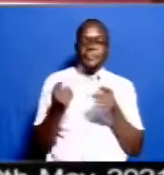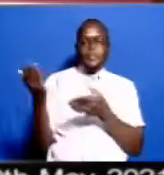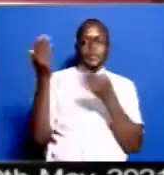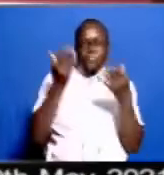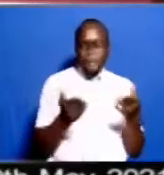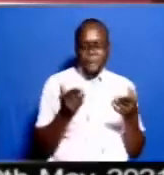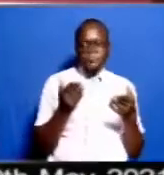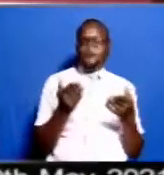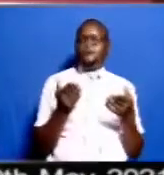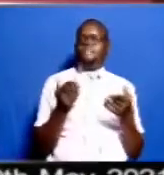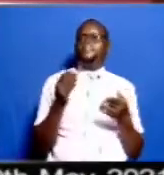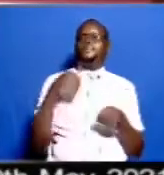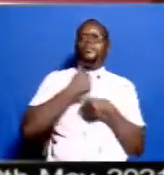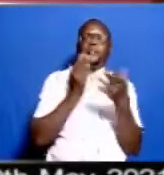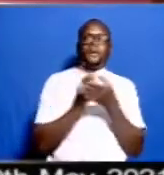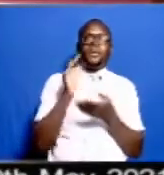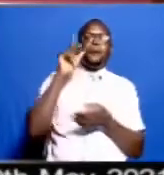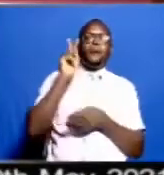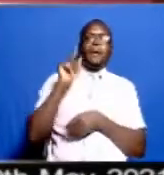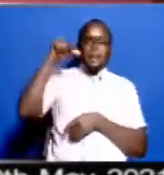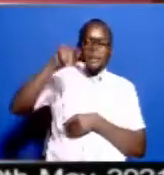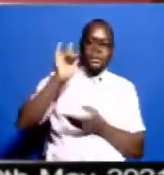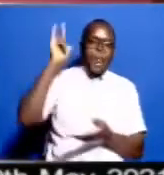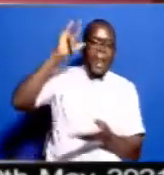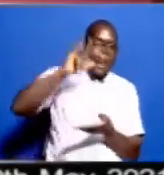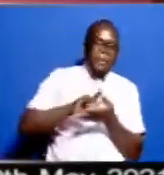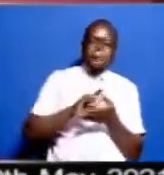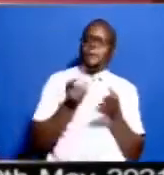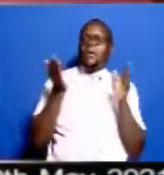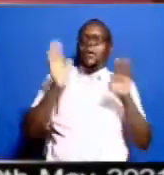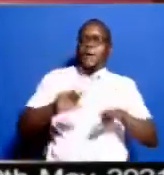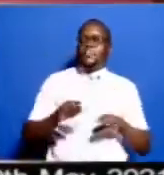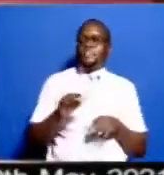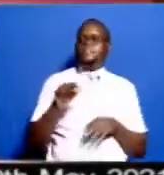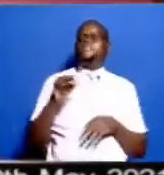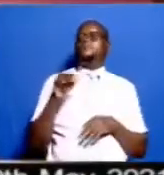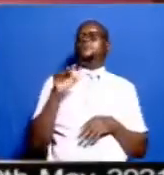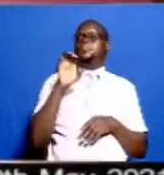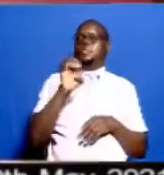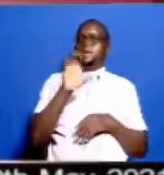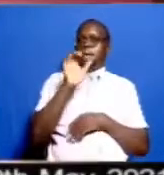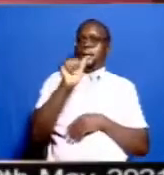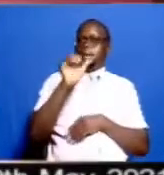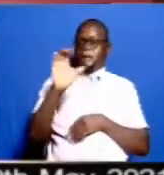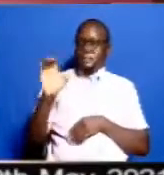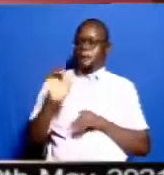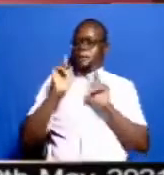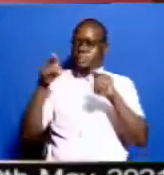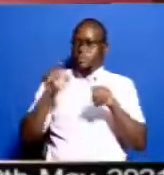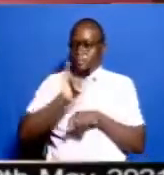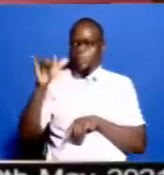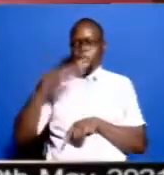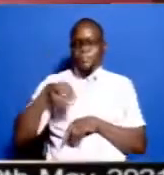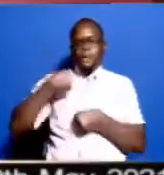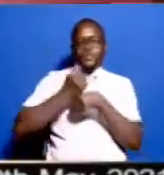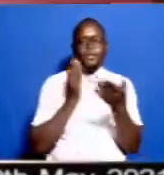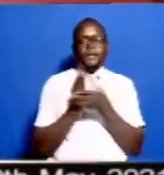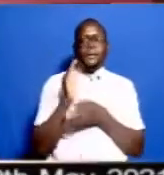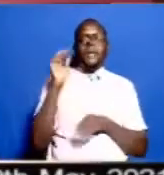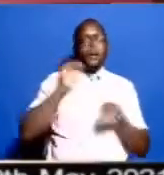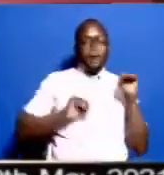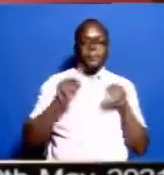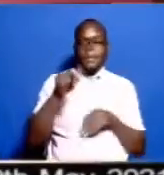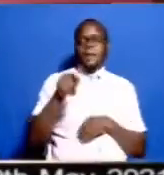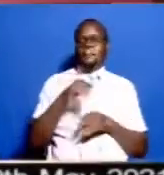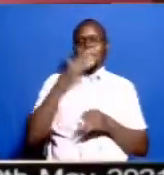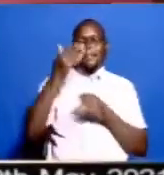this airline down to its knees, right? Let the anti-corruption go for all those people that actually brought this airline down. Because at the